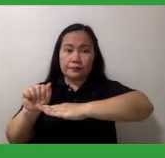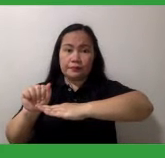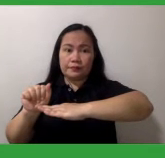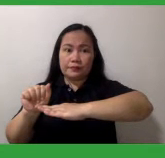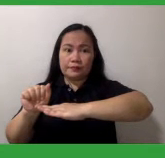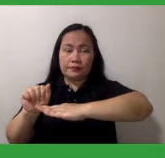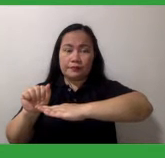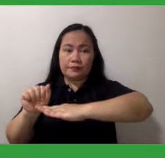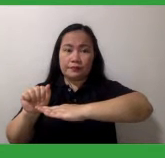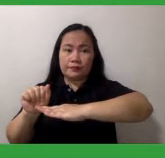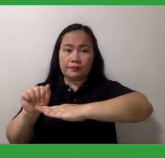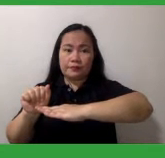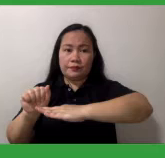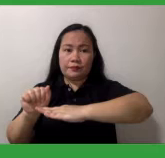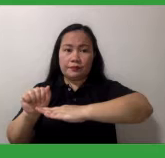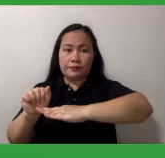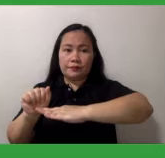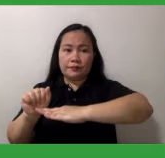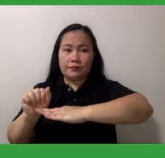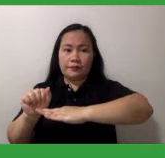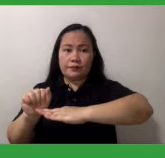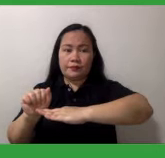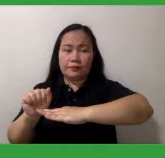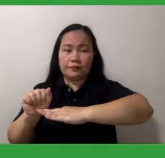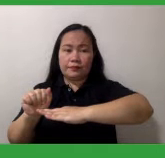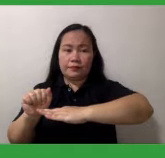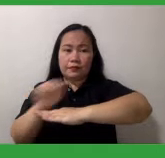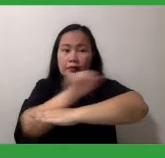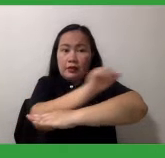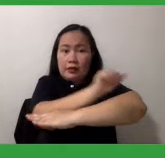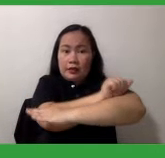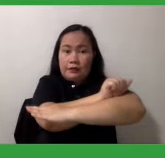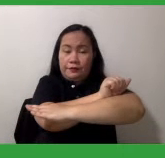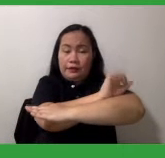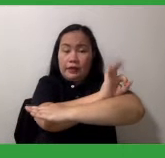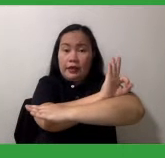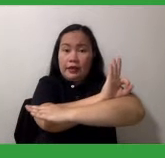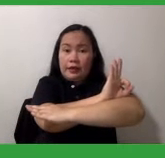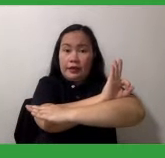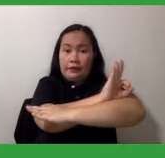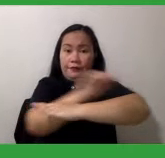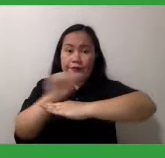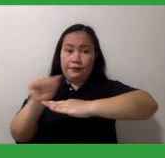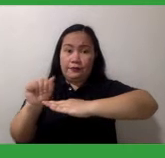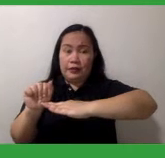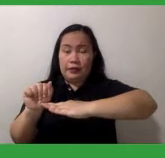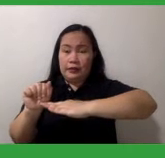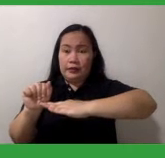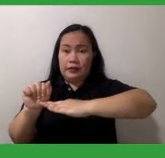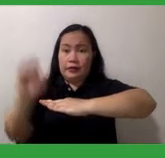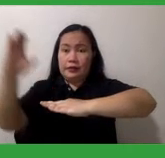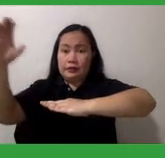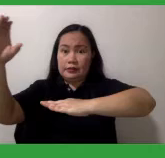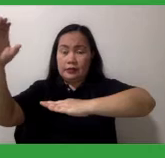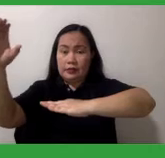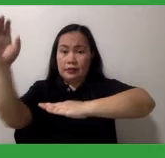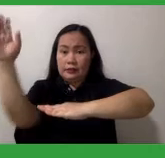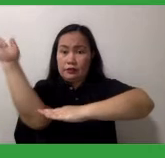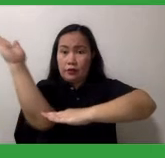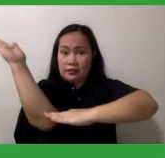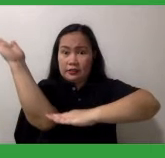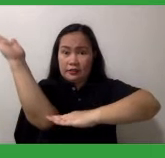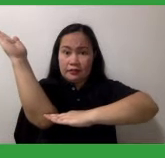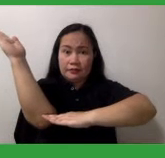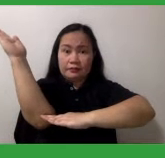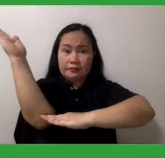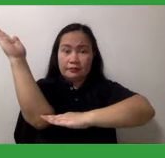Next is yung ating letter C. So since ito yung letter C natin, magdodraw tayo ng line simula sa A na vertex